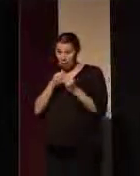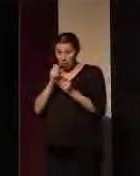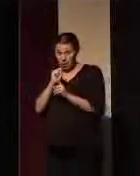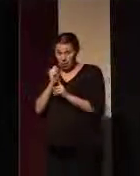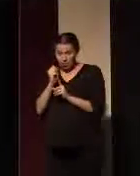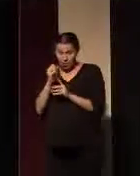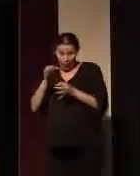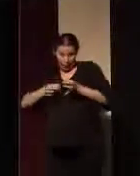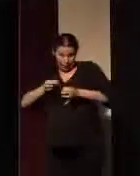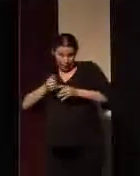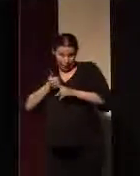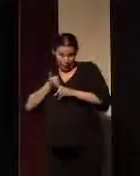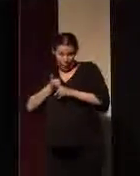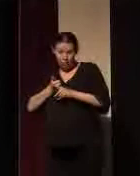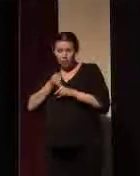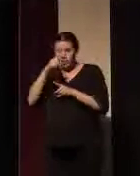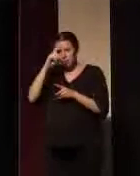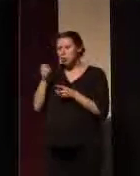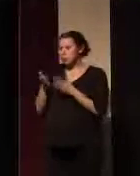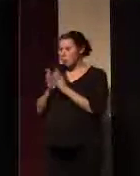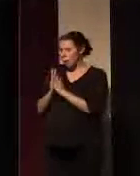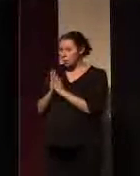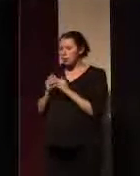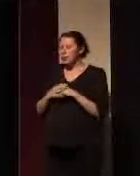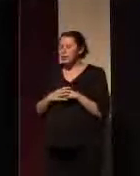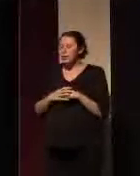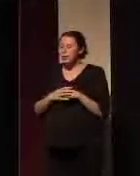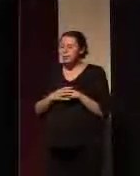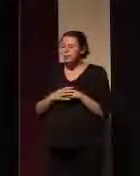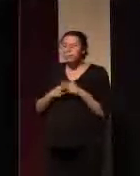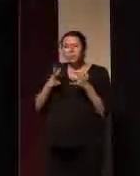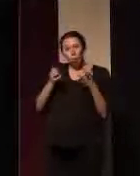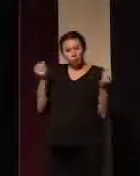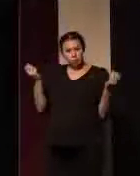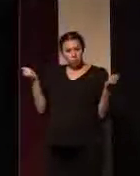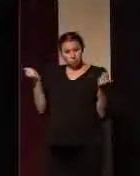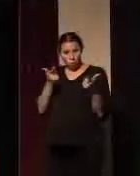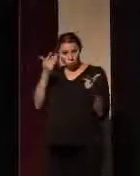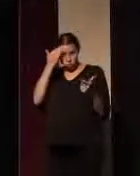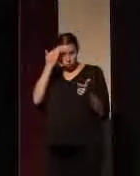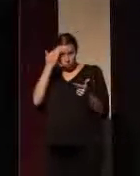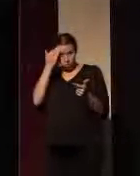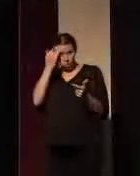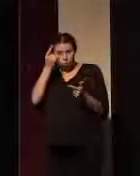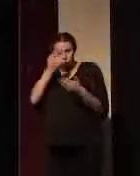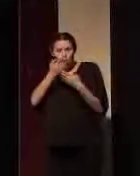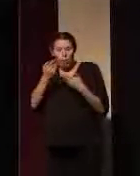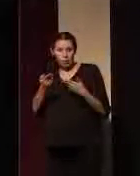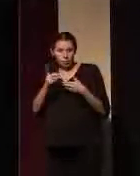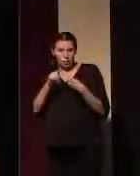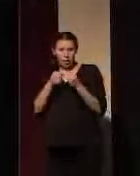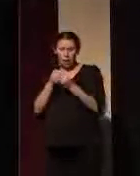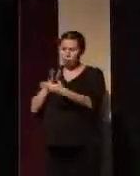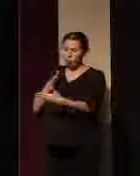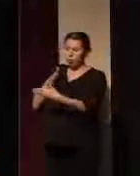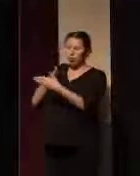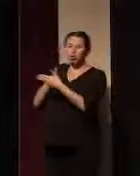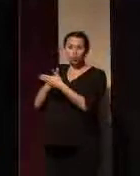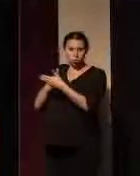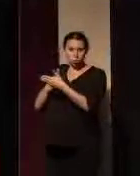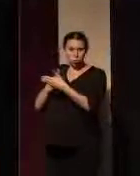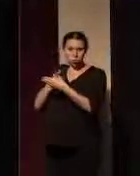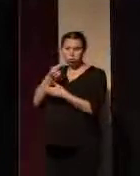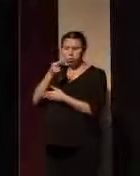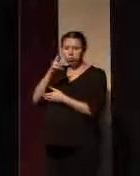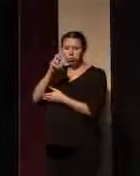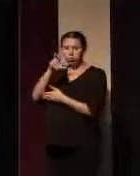you asked a question about the repeater. I want everybody to know one thing about the prosecution and grand jury